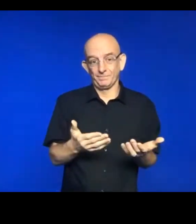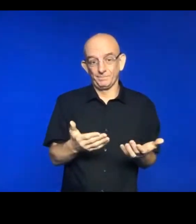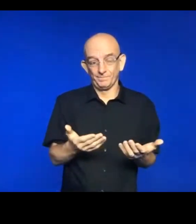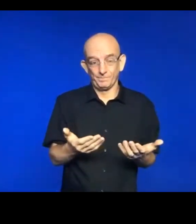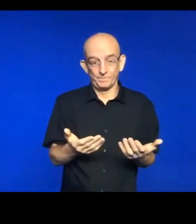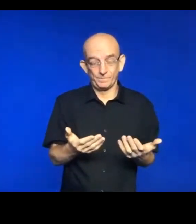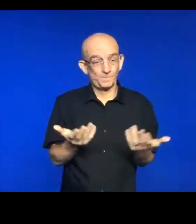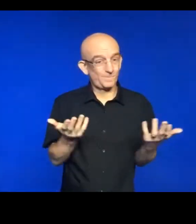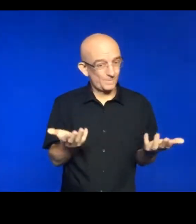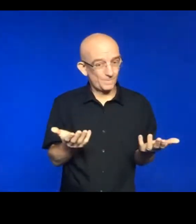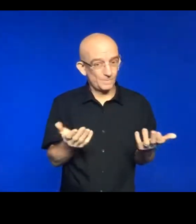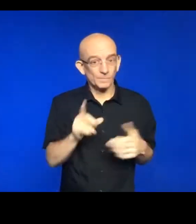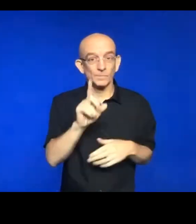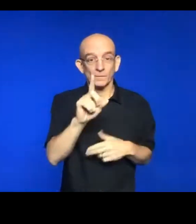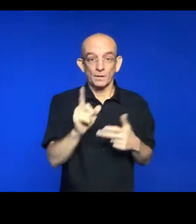COVID-19 has,